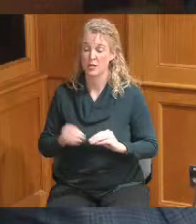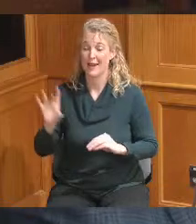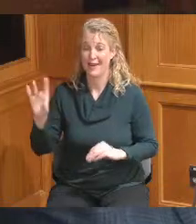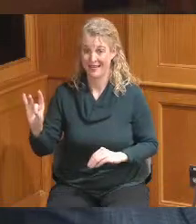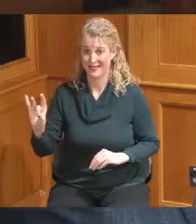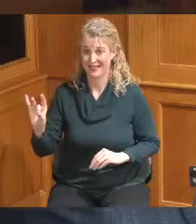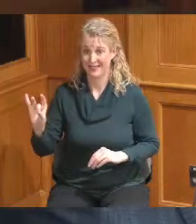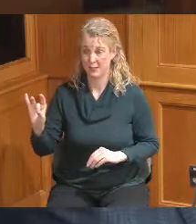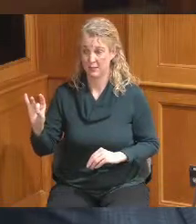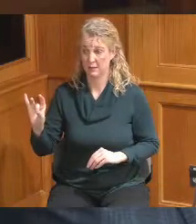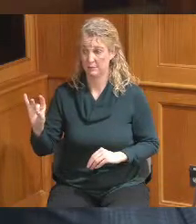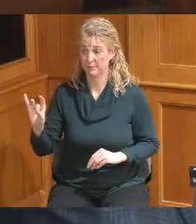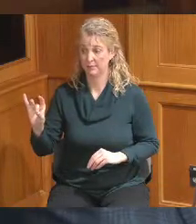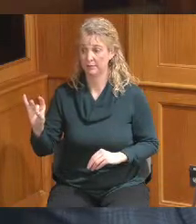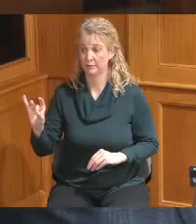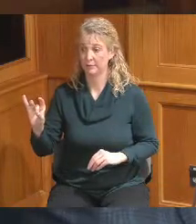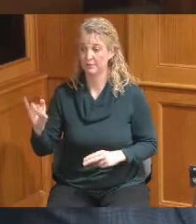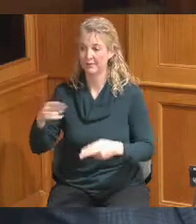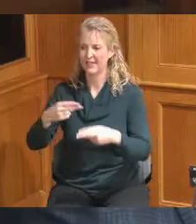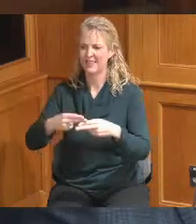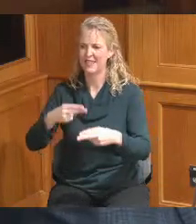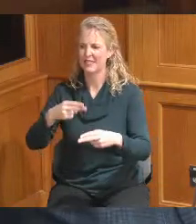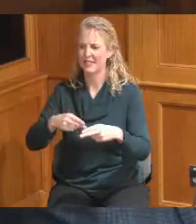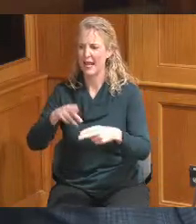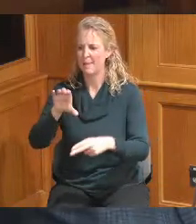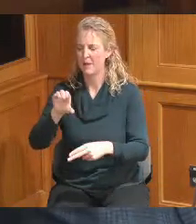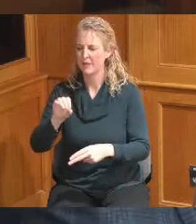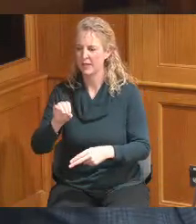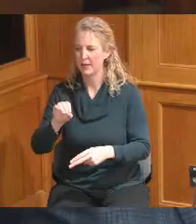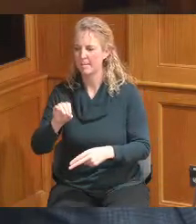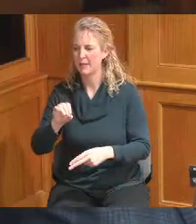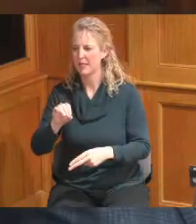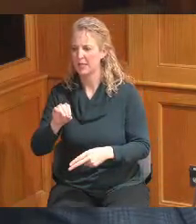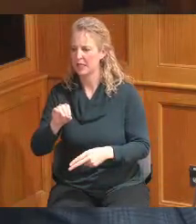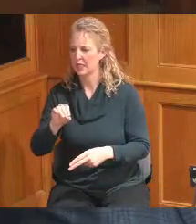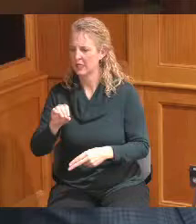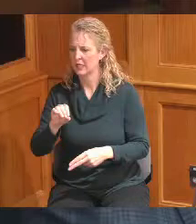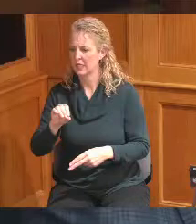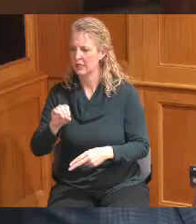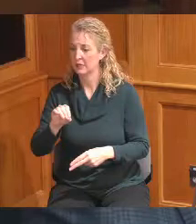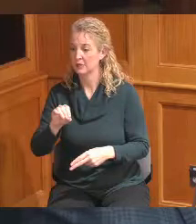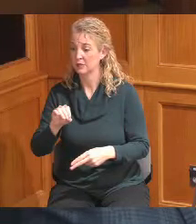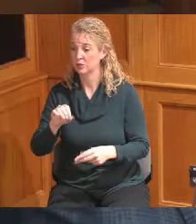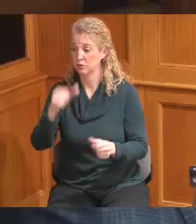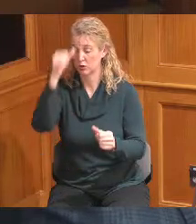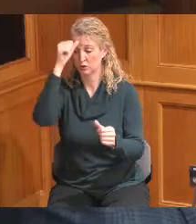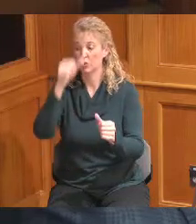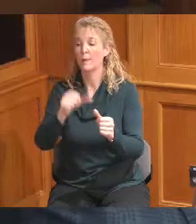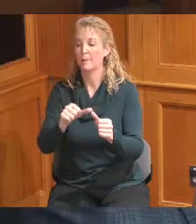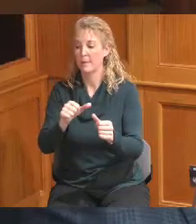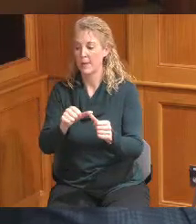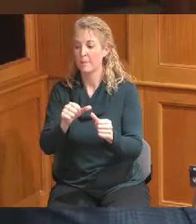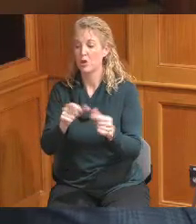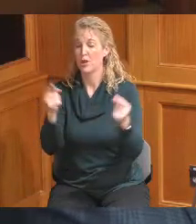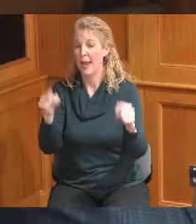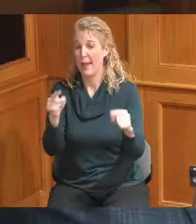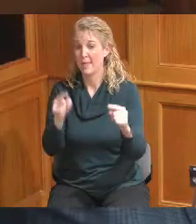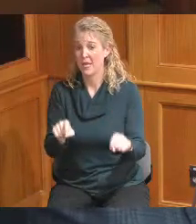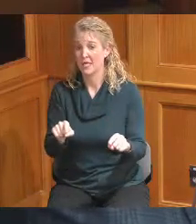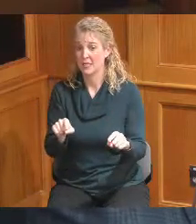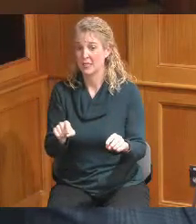8, I don't know the name of the company, but you know, the incident we had here